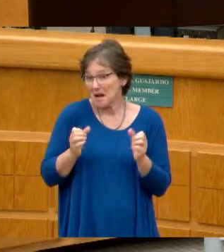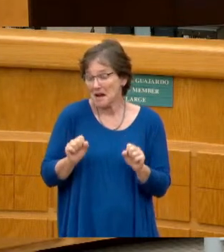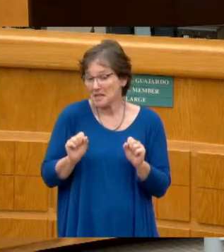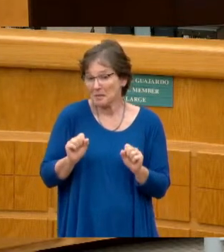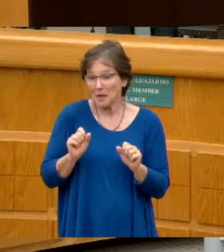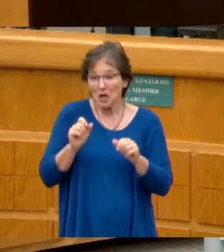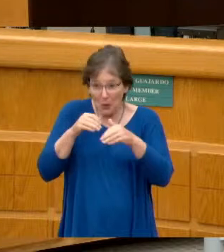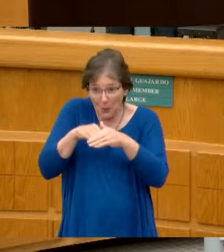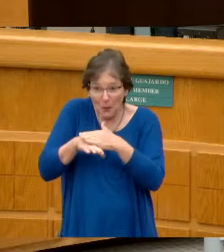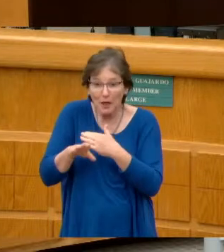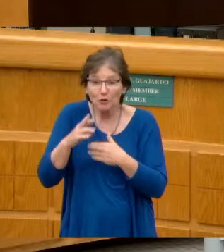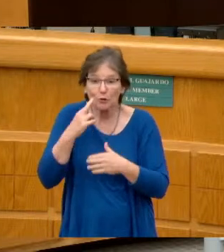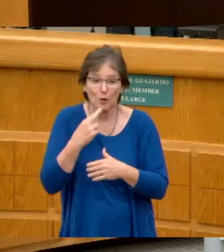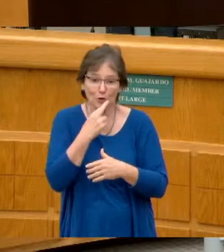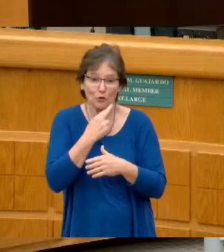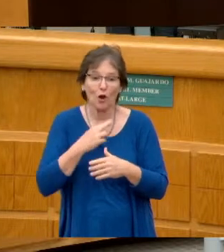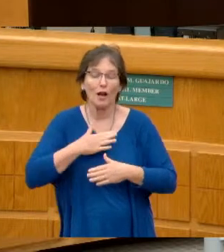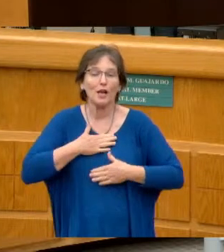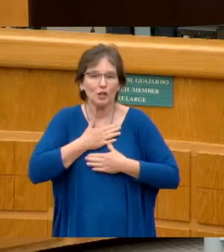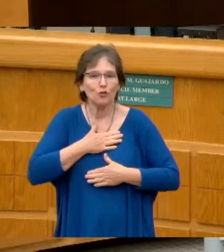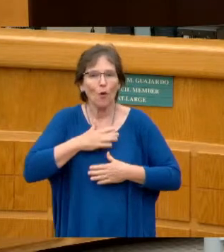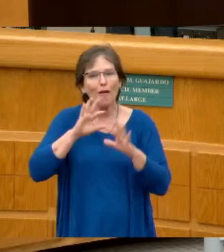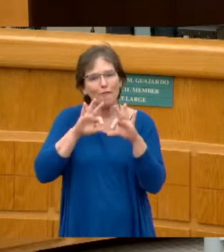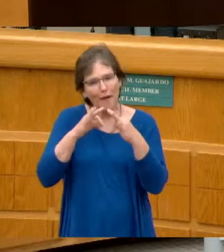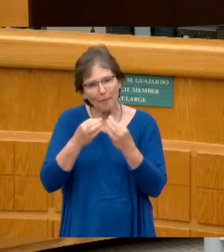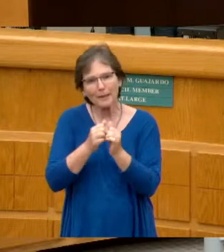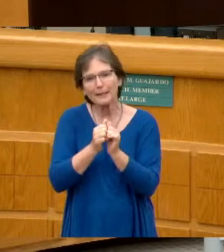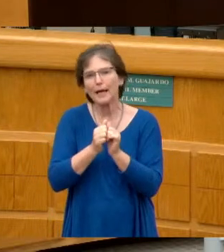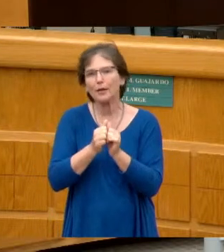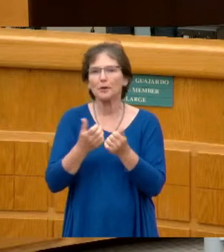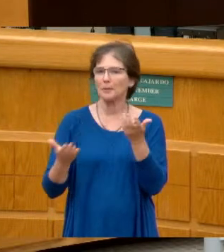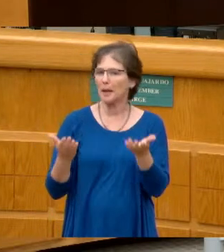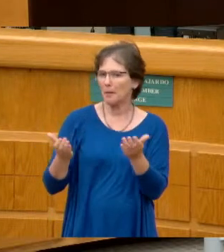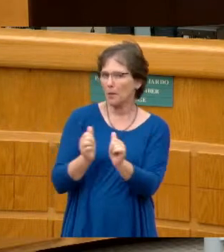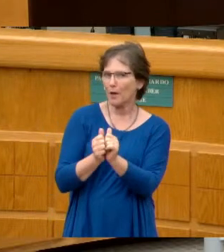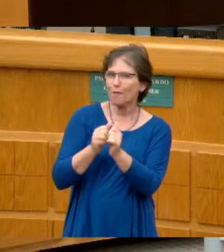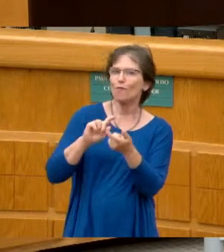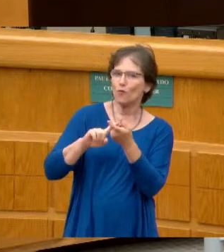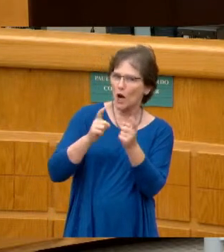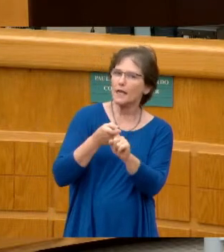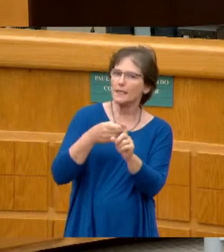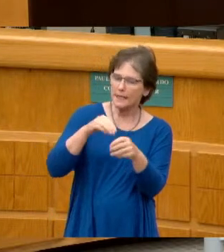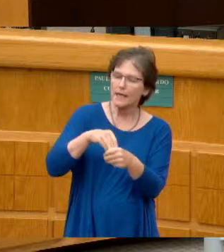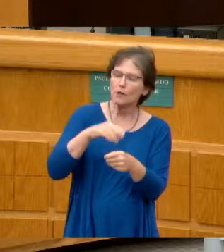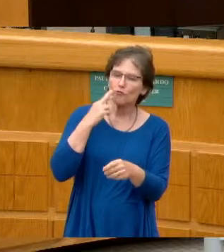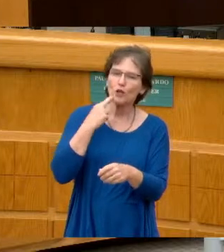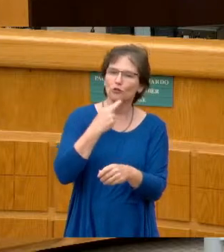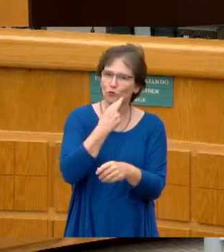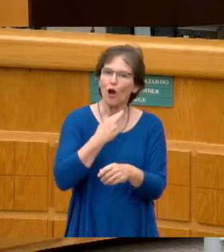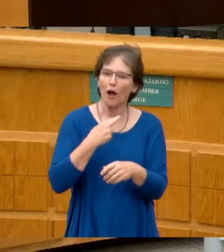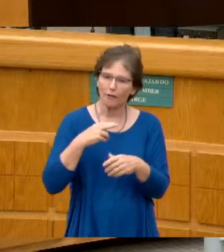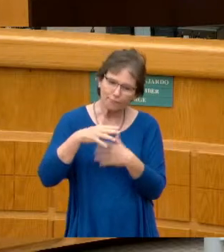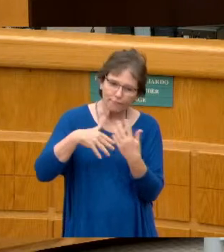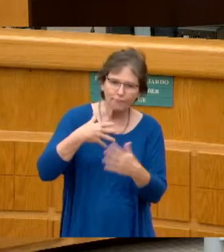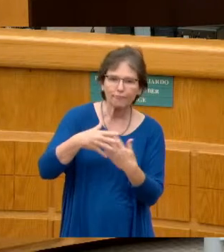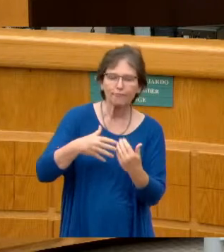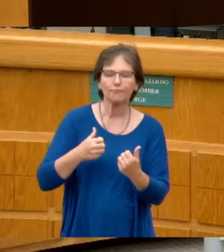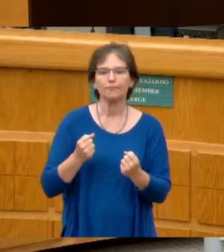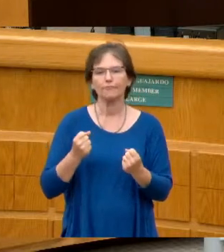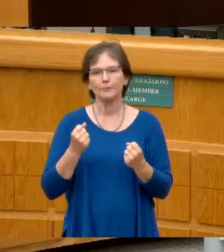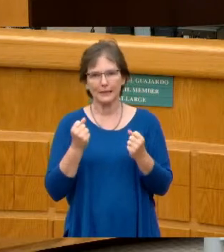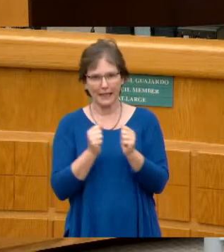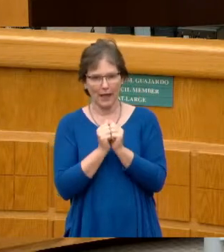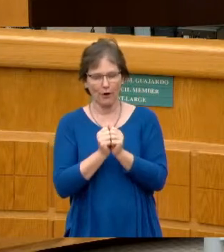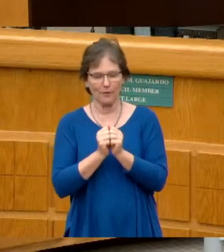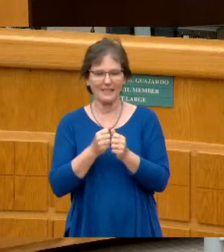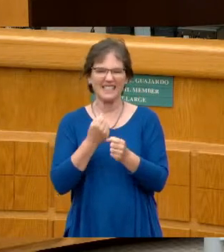getting a certificate of compliance to them, as well as I'd like to identify them, because as we begin to get